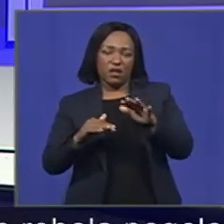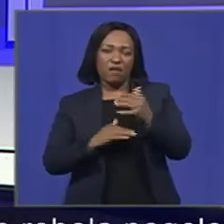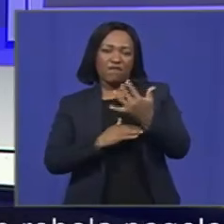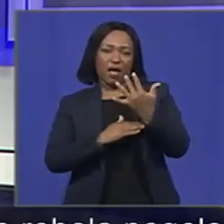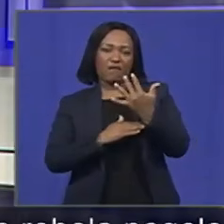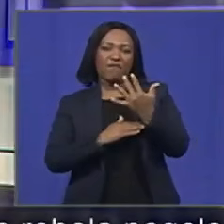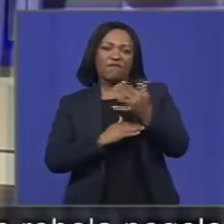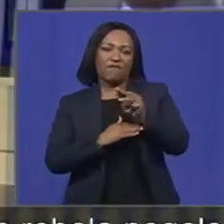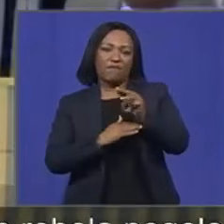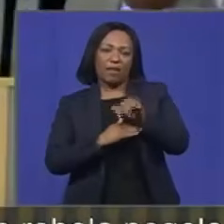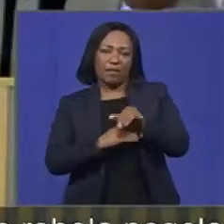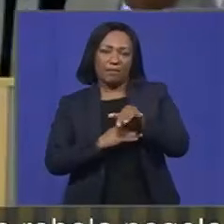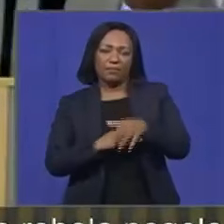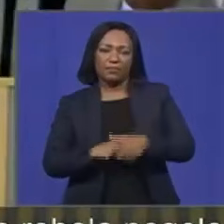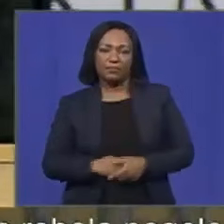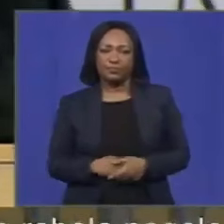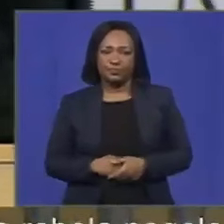5.